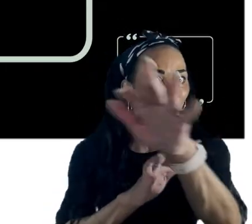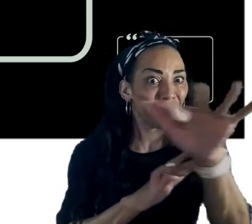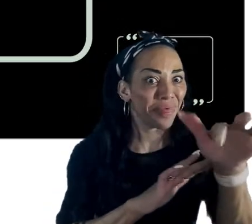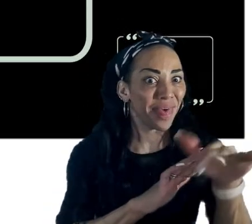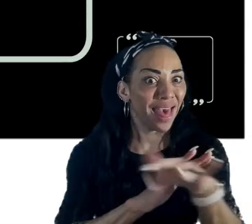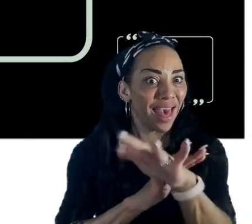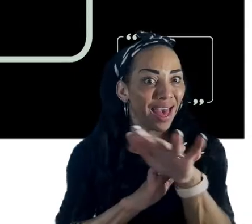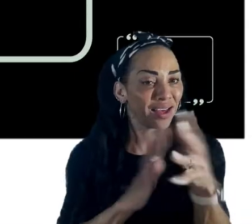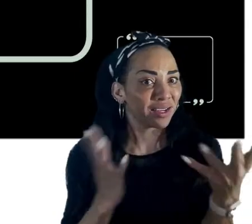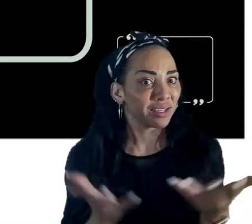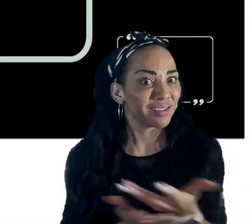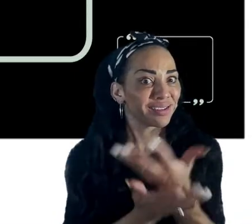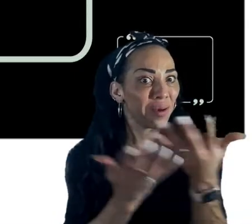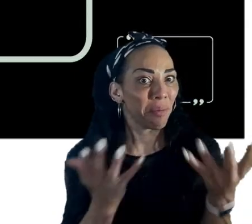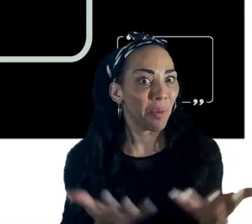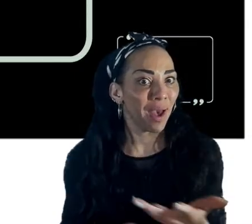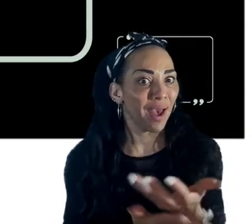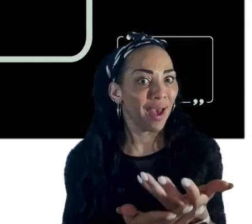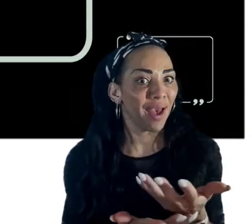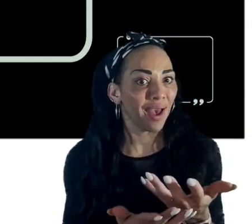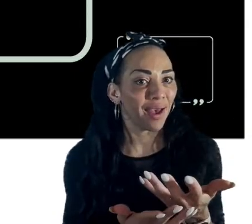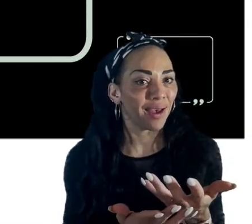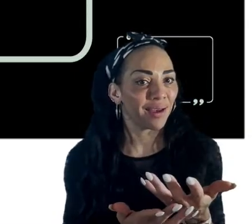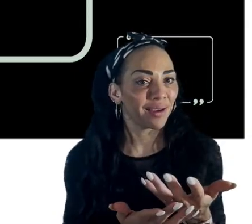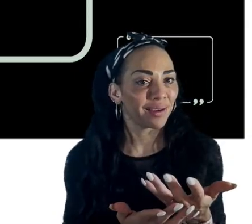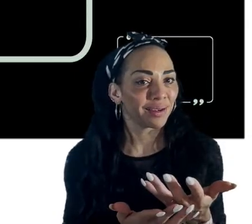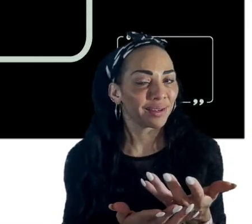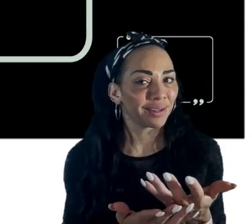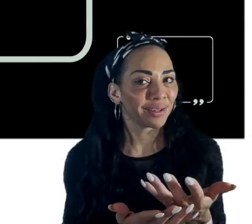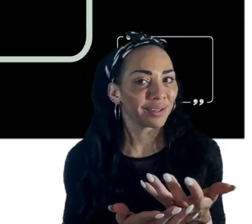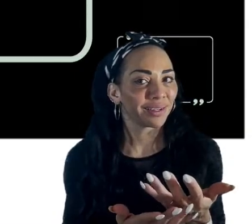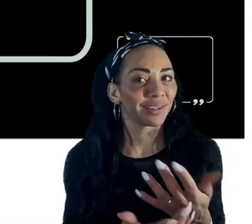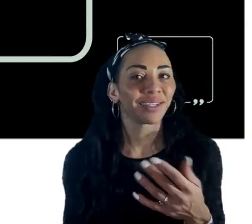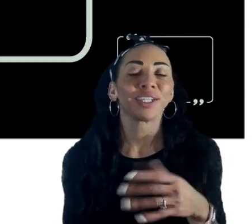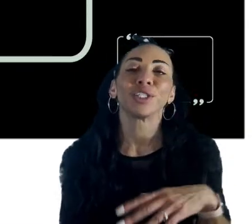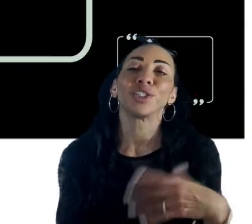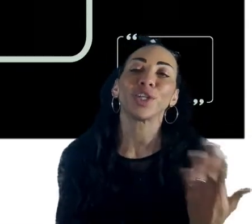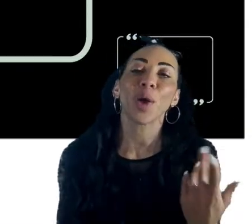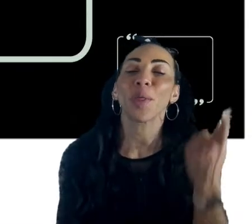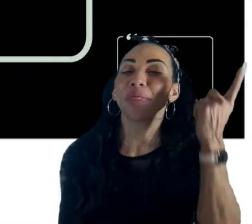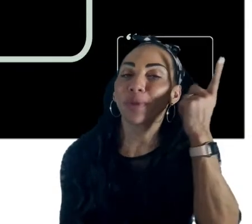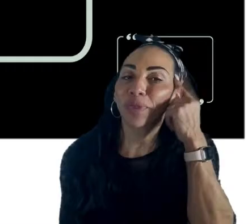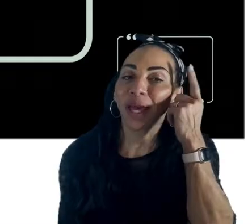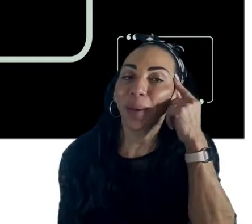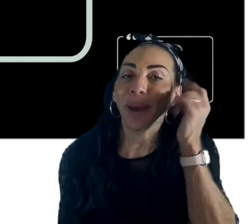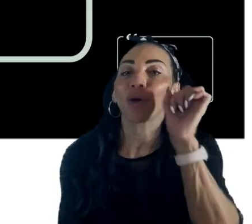think about what is your digital archive of